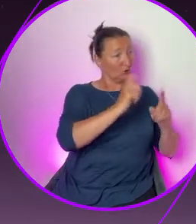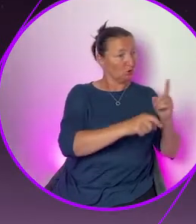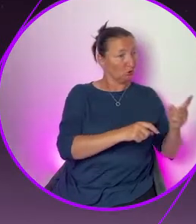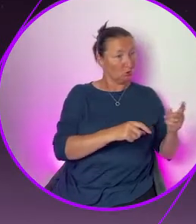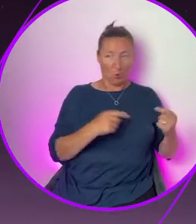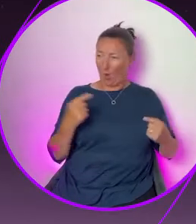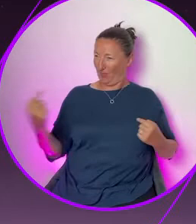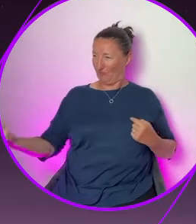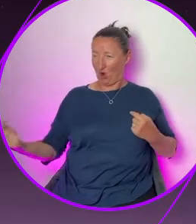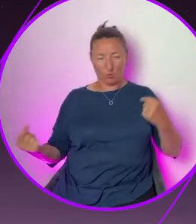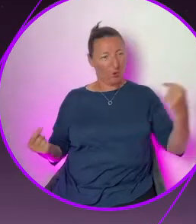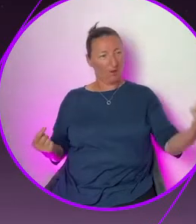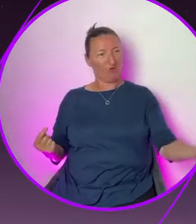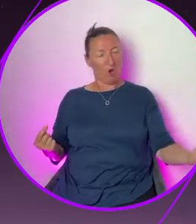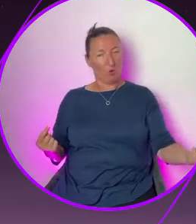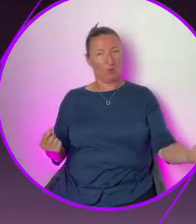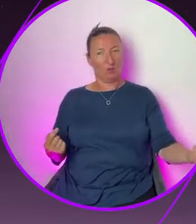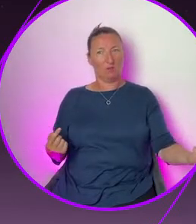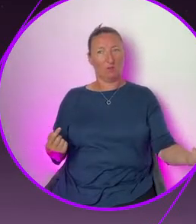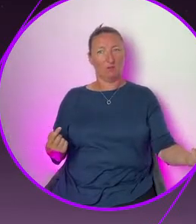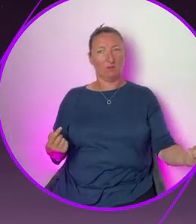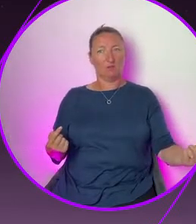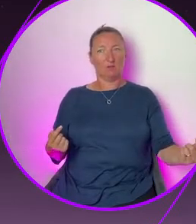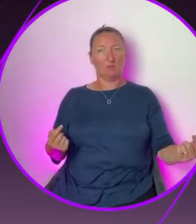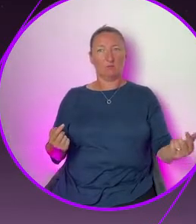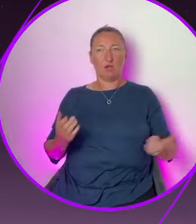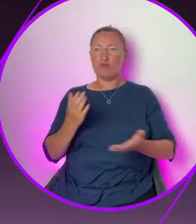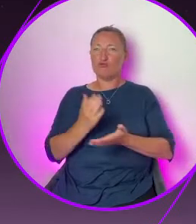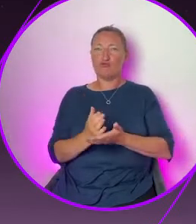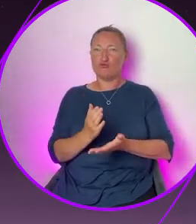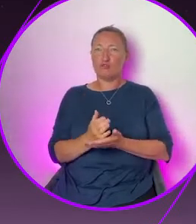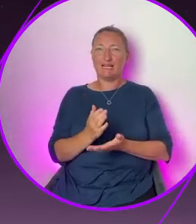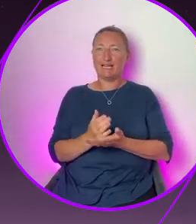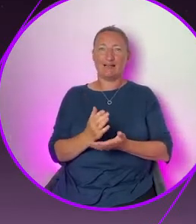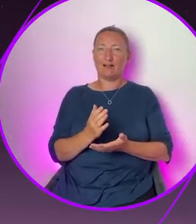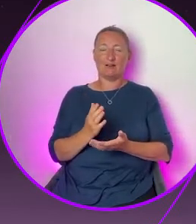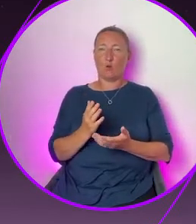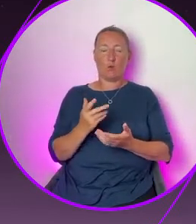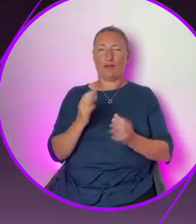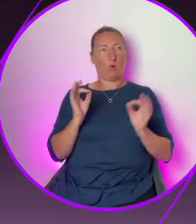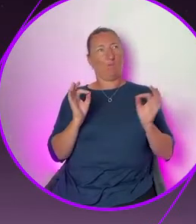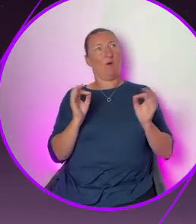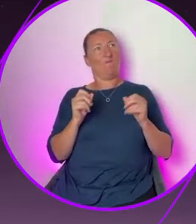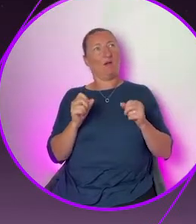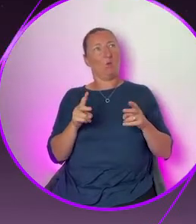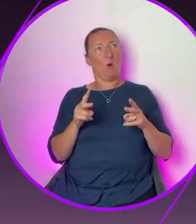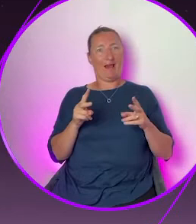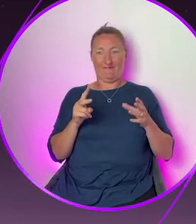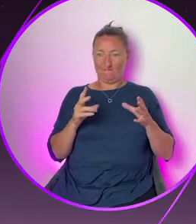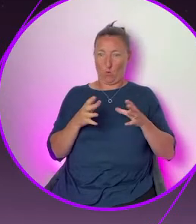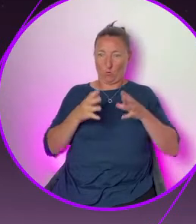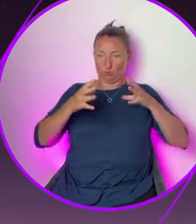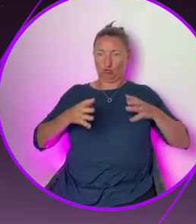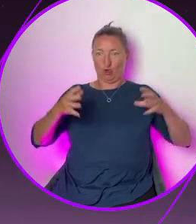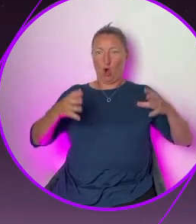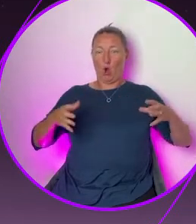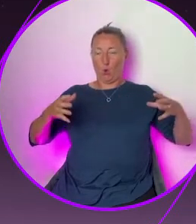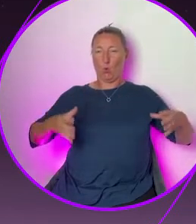their own are the very big organization, which isn't really the most ideal way for the sector as a whole to